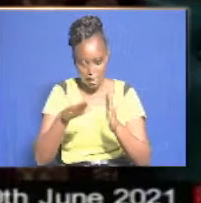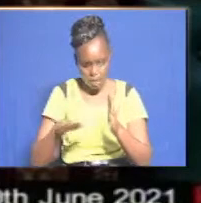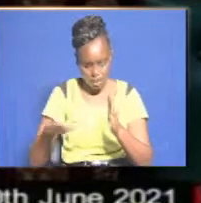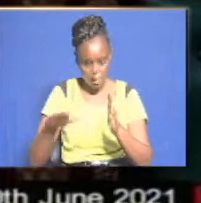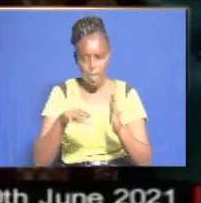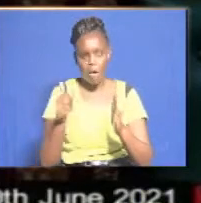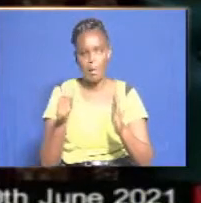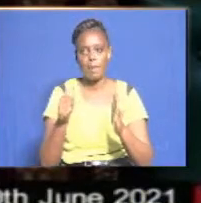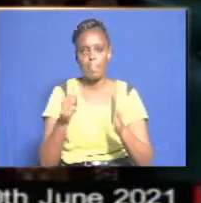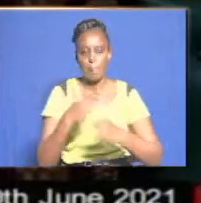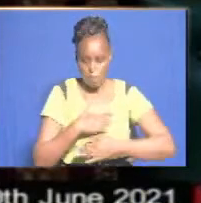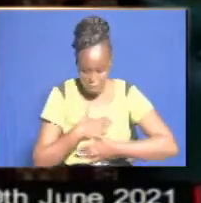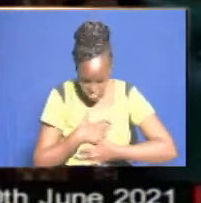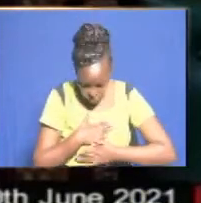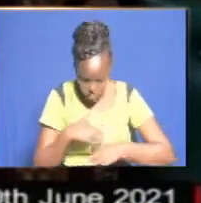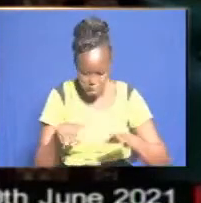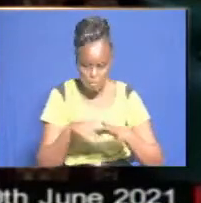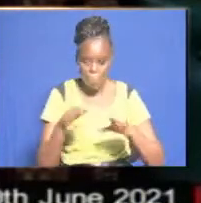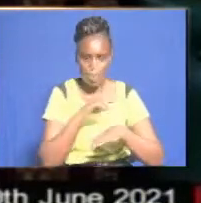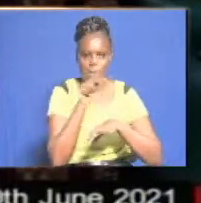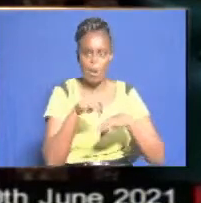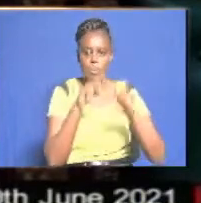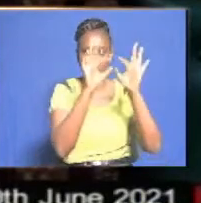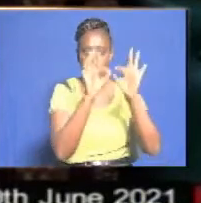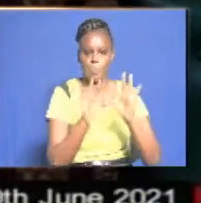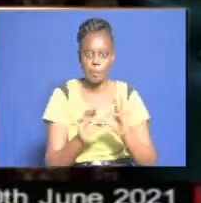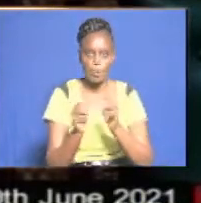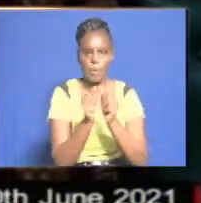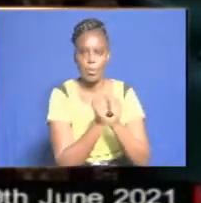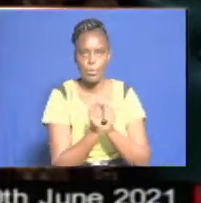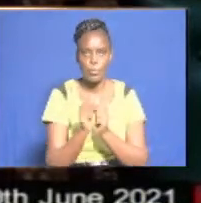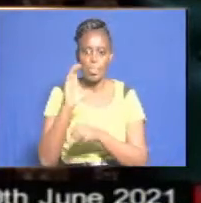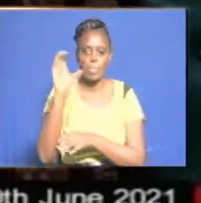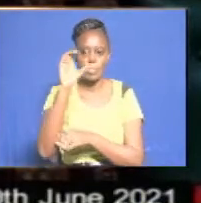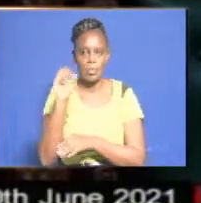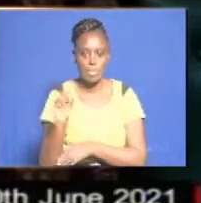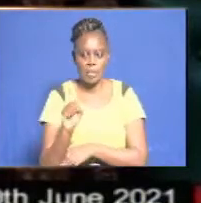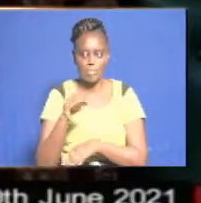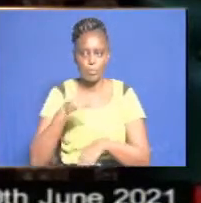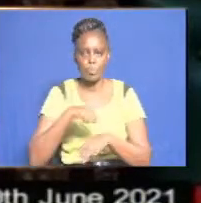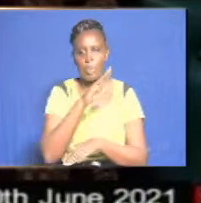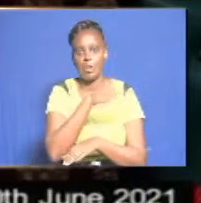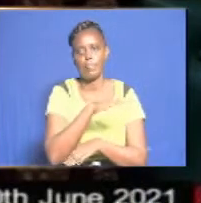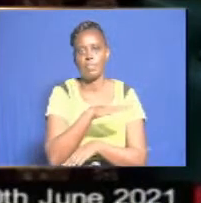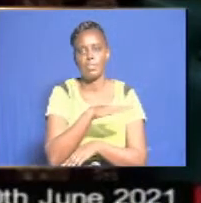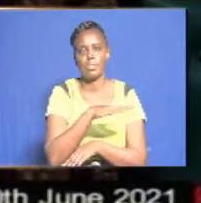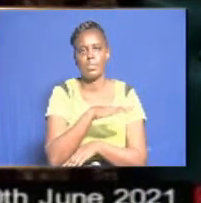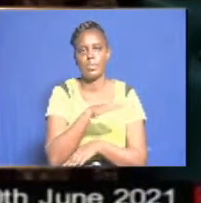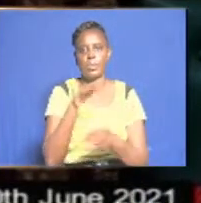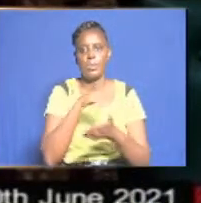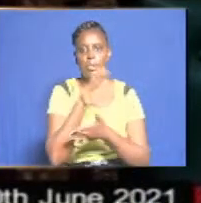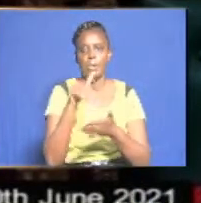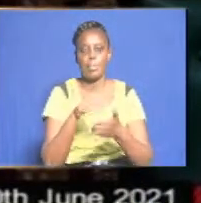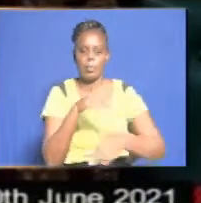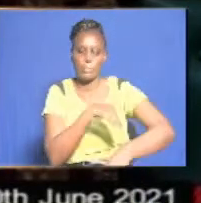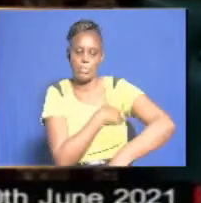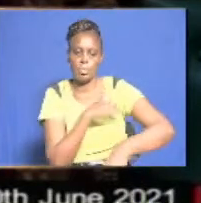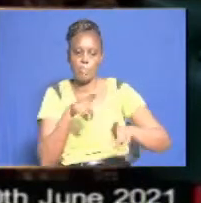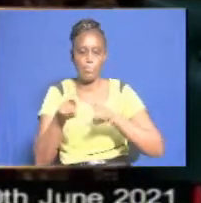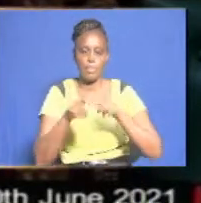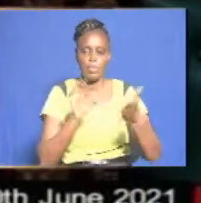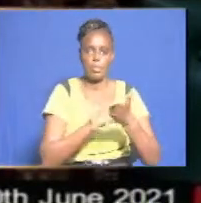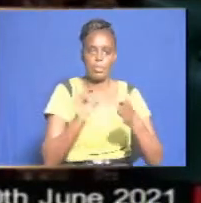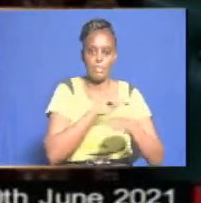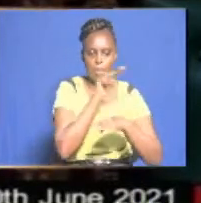other distinguished guests from the National Treasury accompanying the Cabinet Secretary this afternoon. They include the Chief Administrative Secretary,